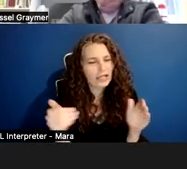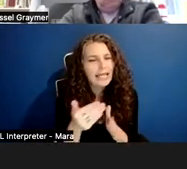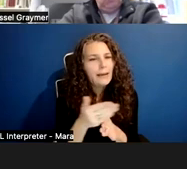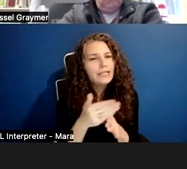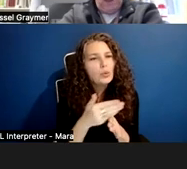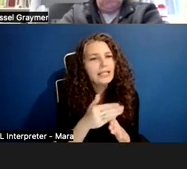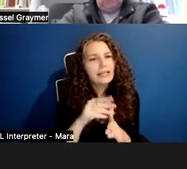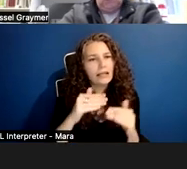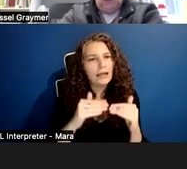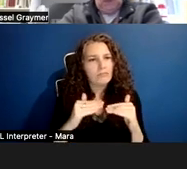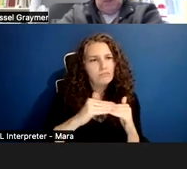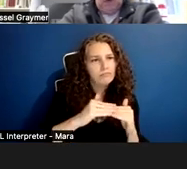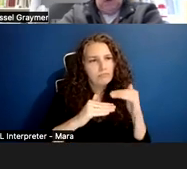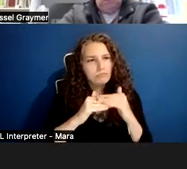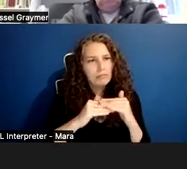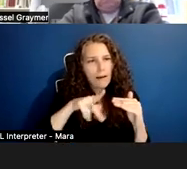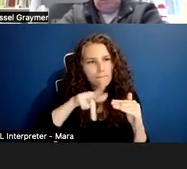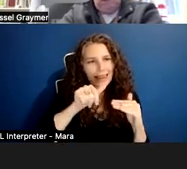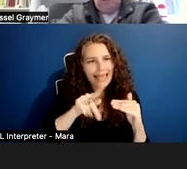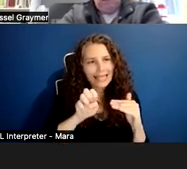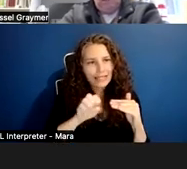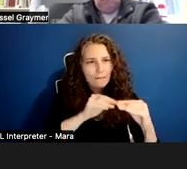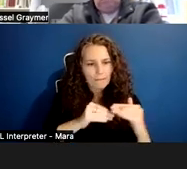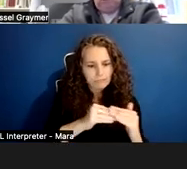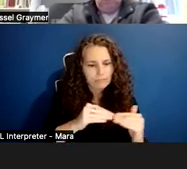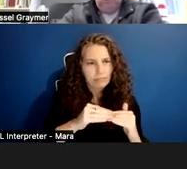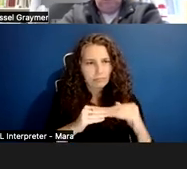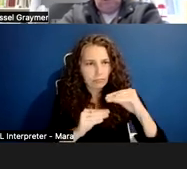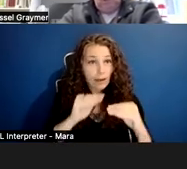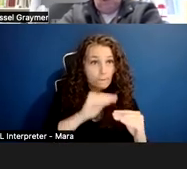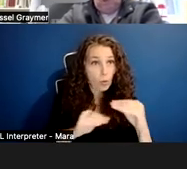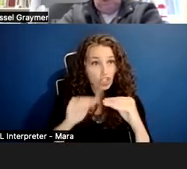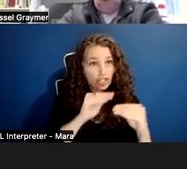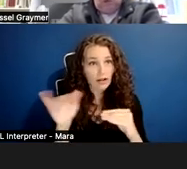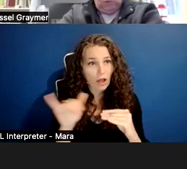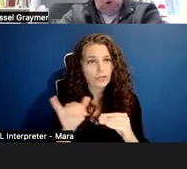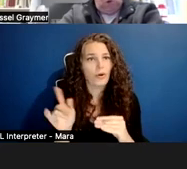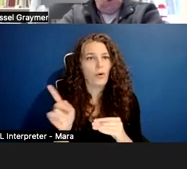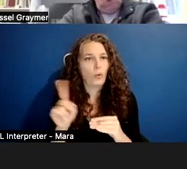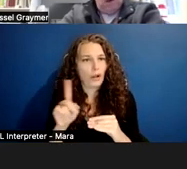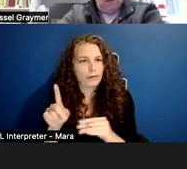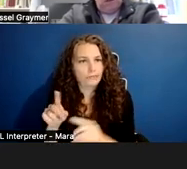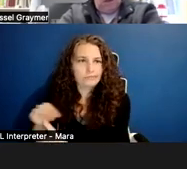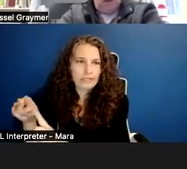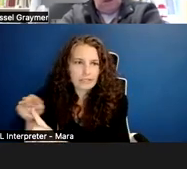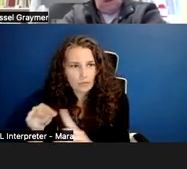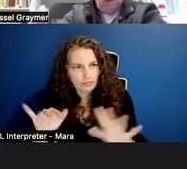Those two factors together combine to produce the thrust fault